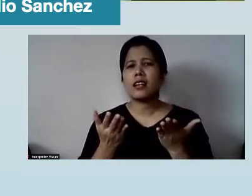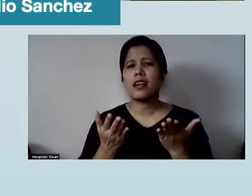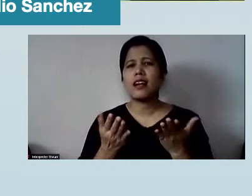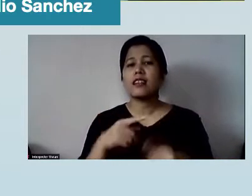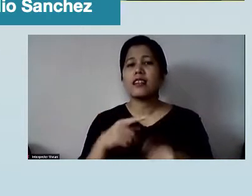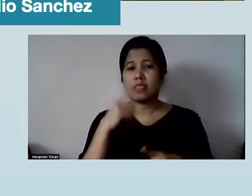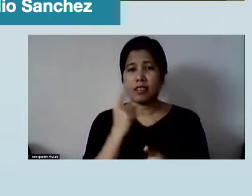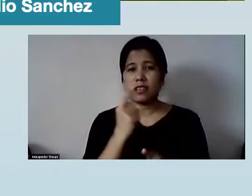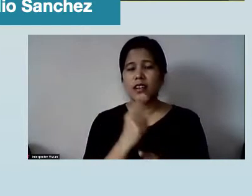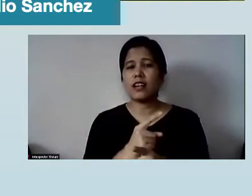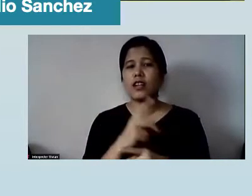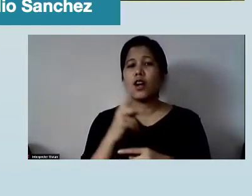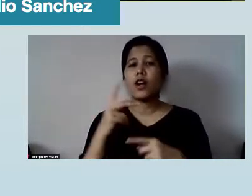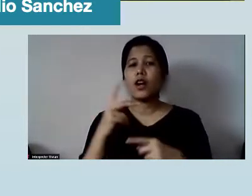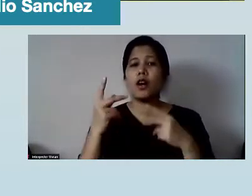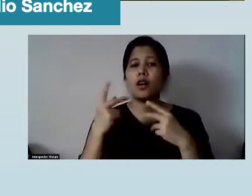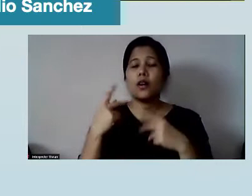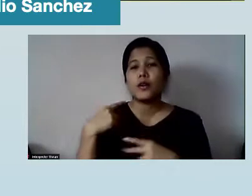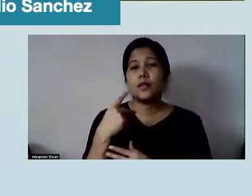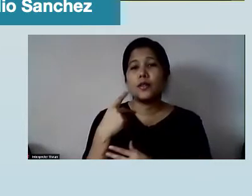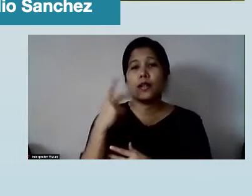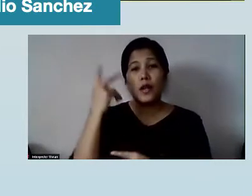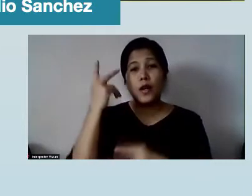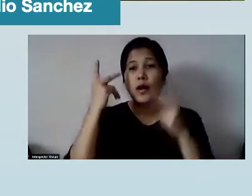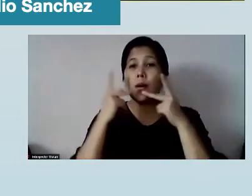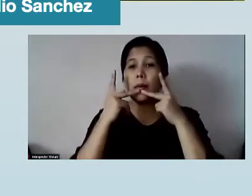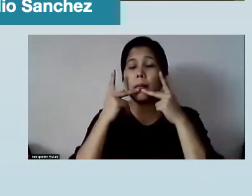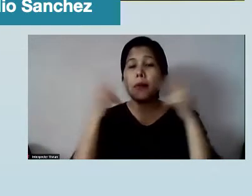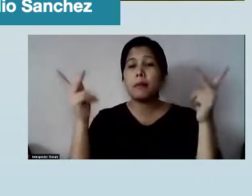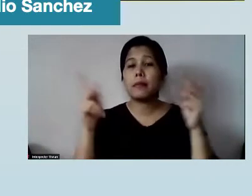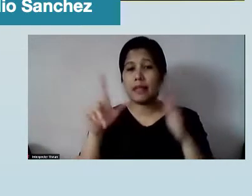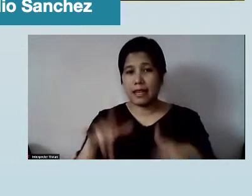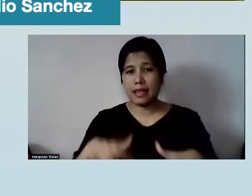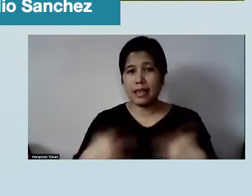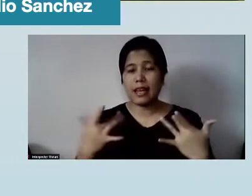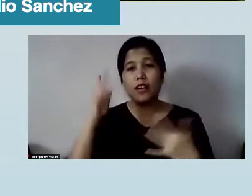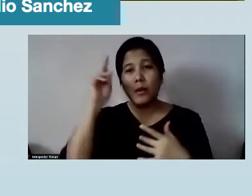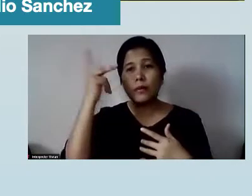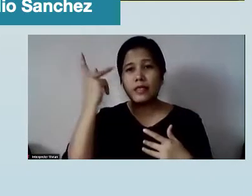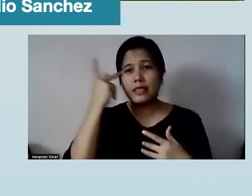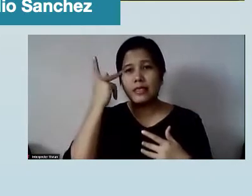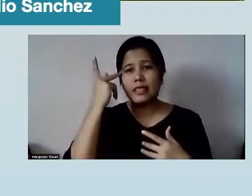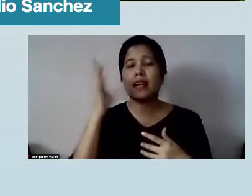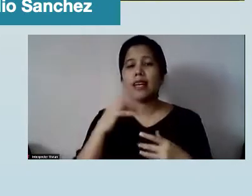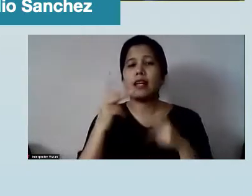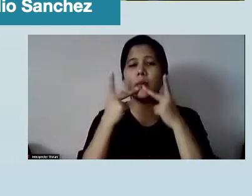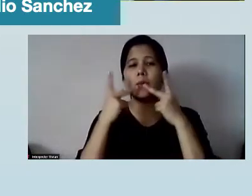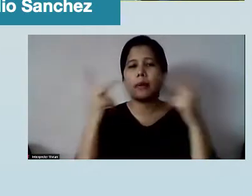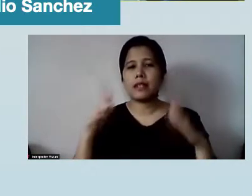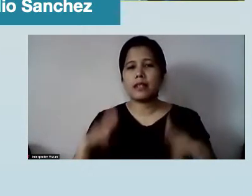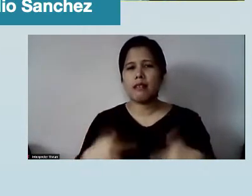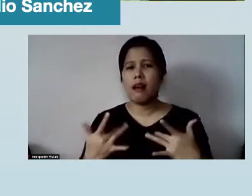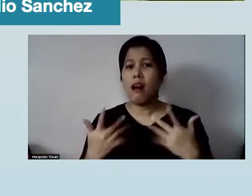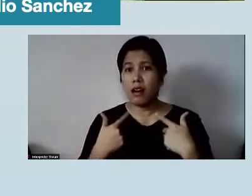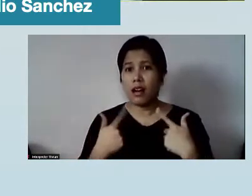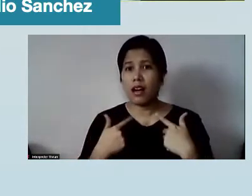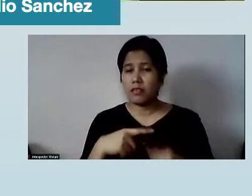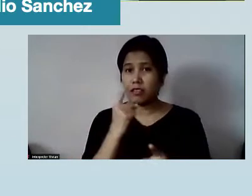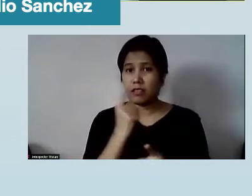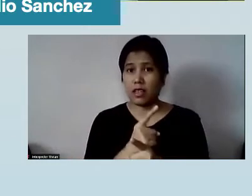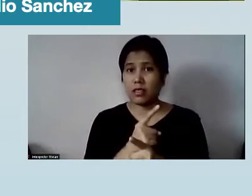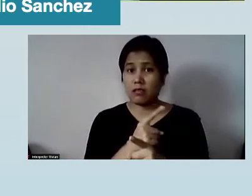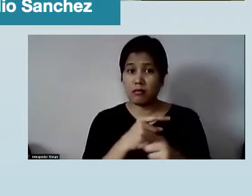in political and public life. Pag sinabi natin political life, do they have the right to